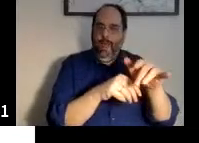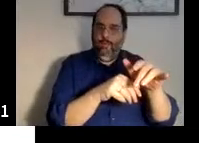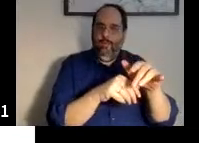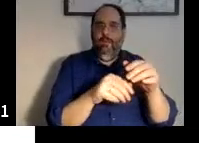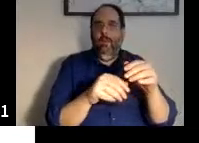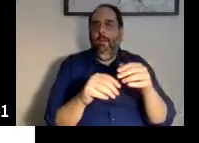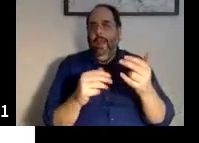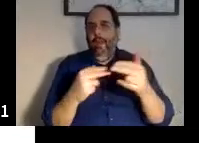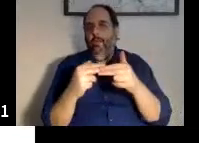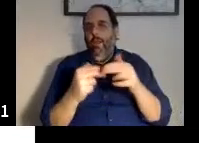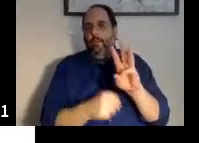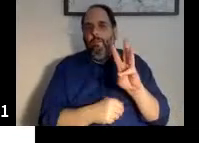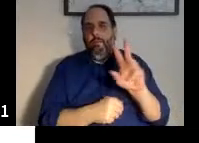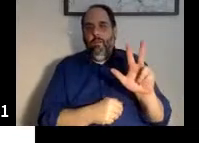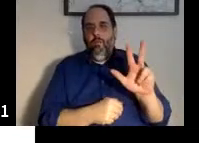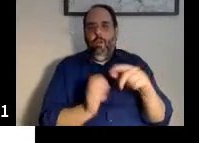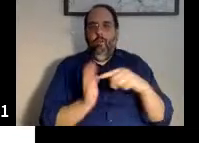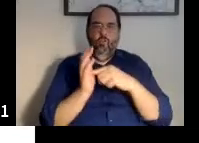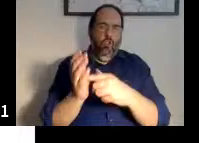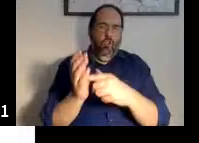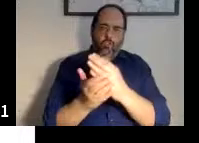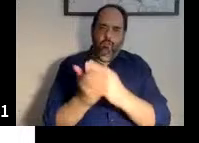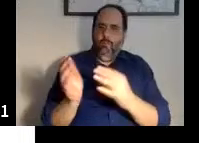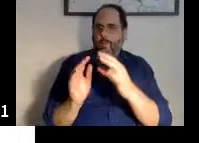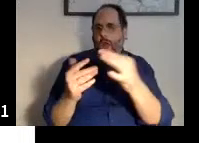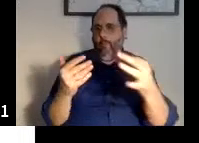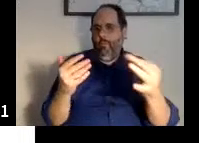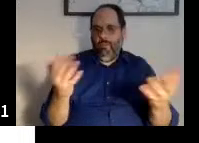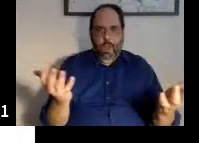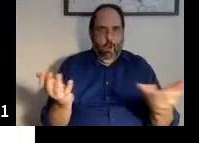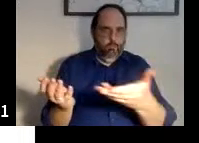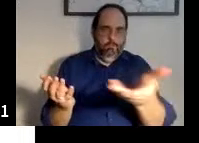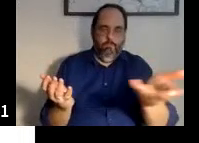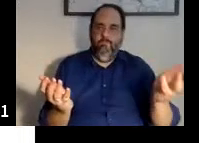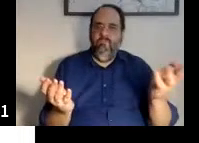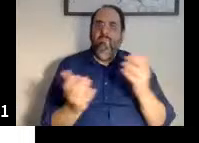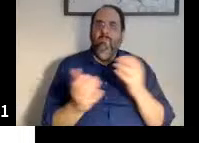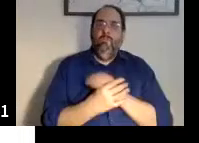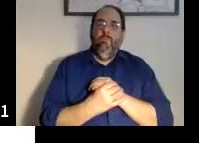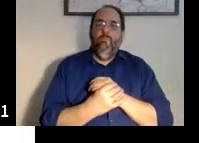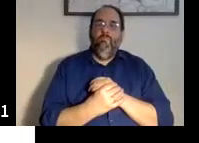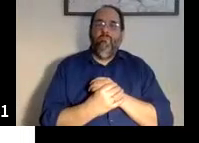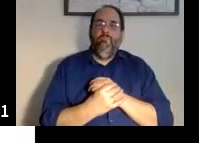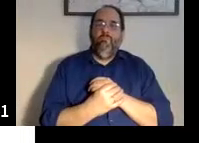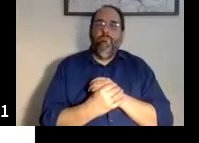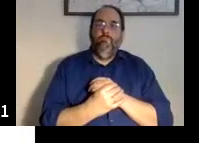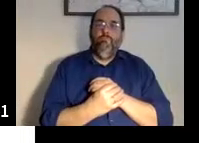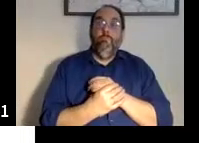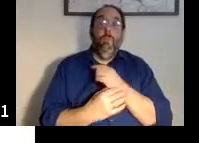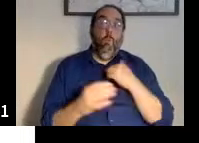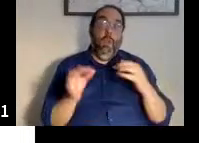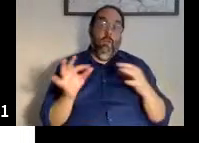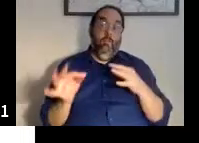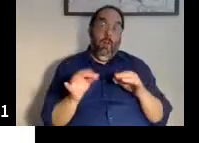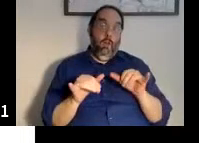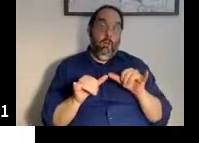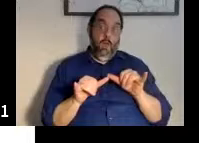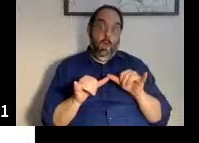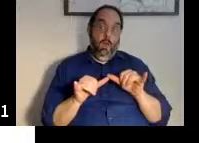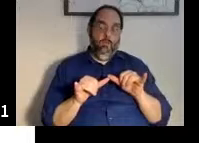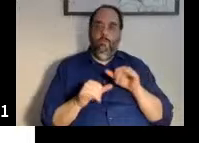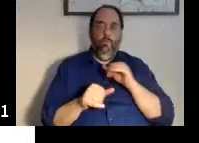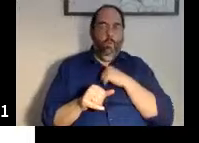63, and it's showing a couple of different things about this transfer system. We define the size. We